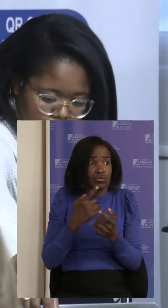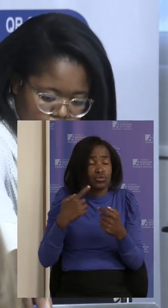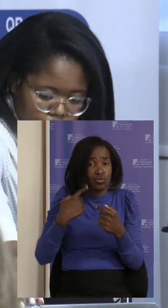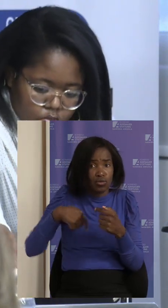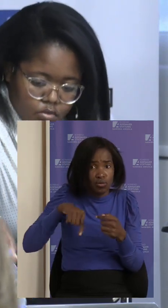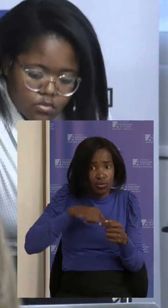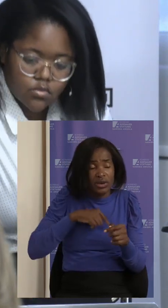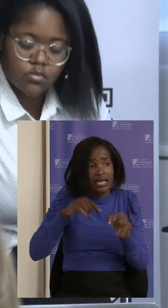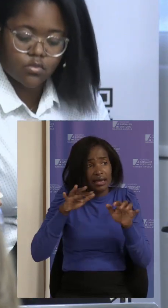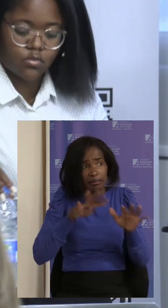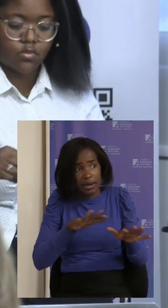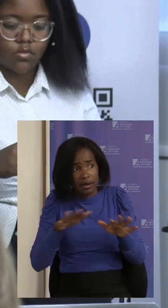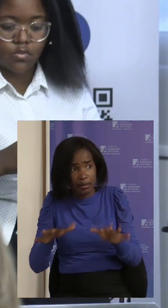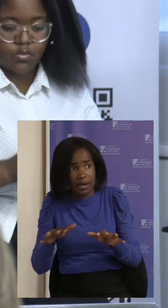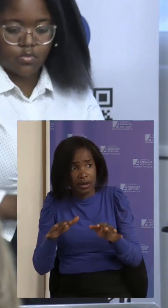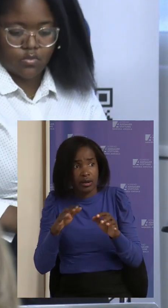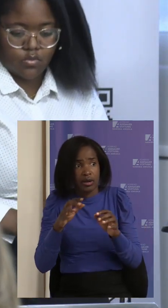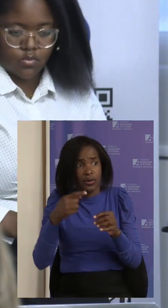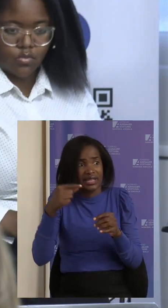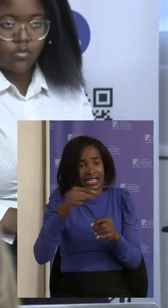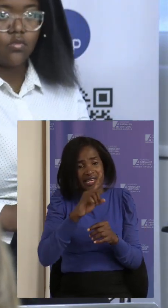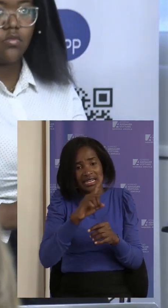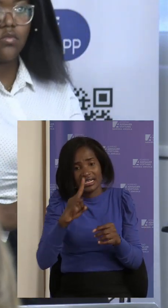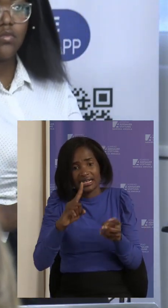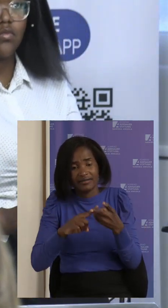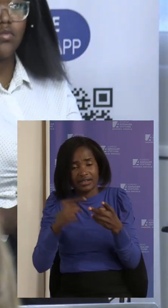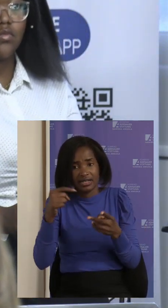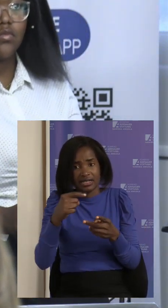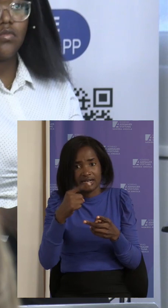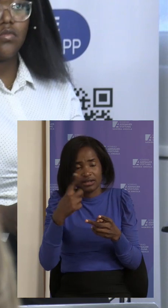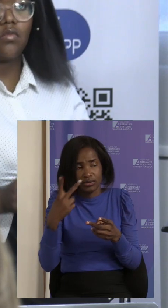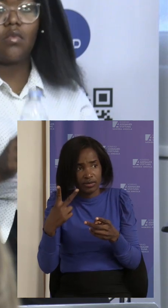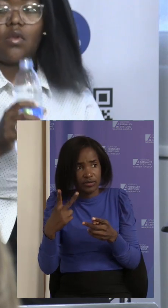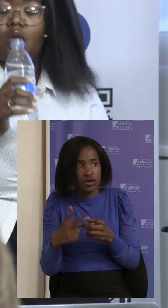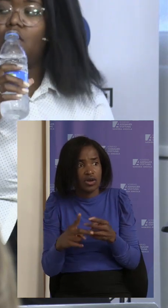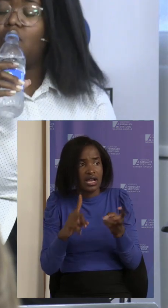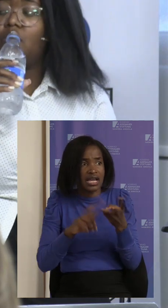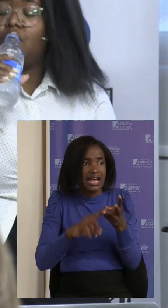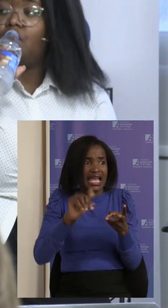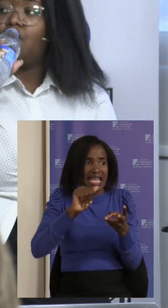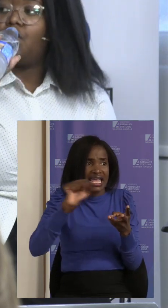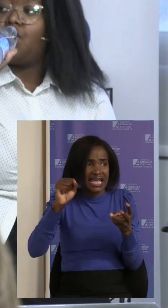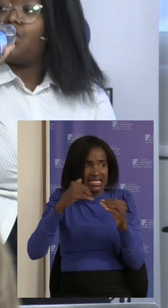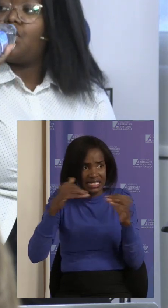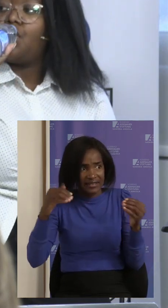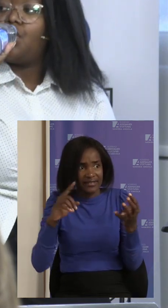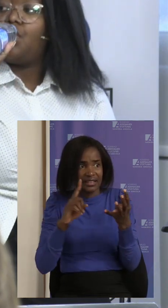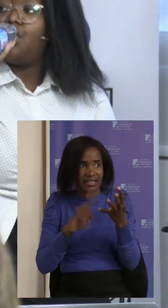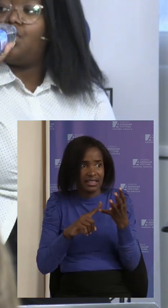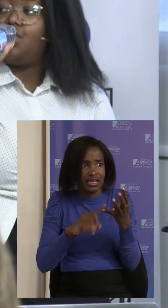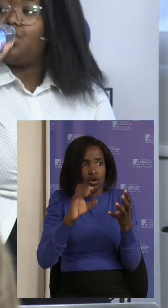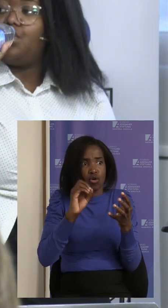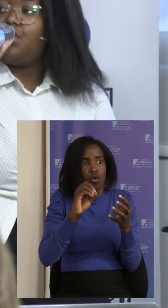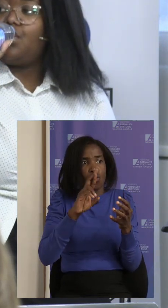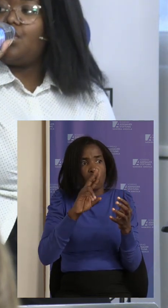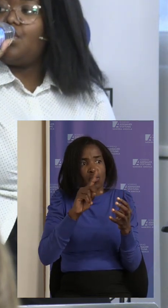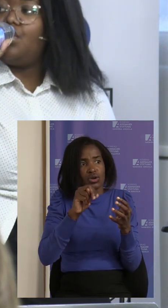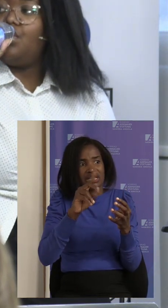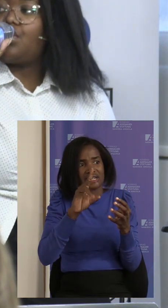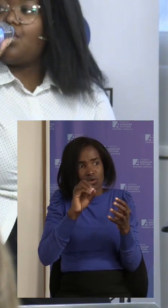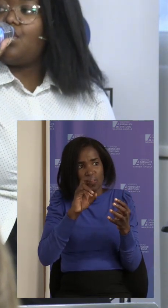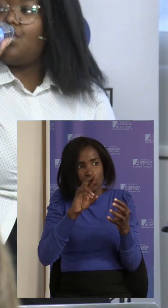our grade 11 and 12 results, the ordinary as well as the AS level results. We